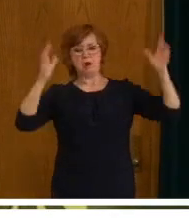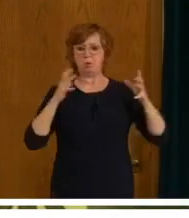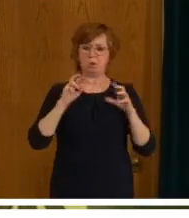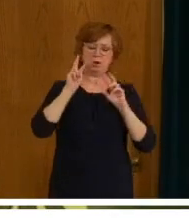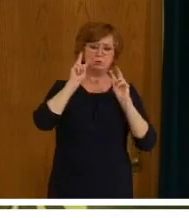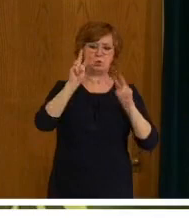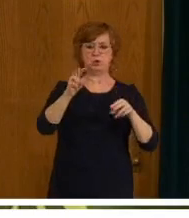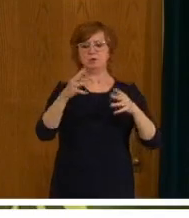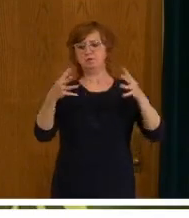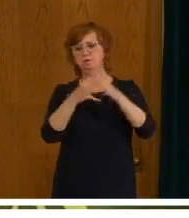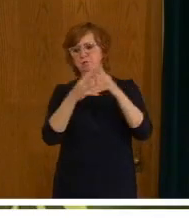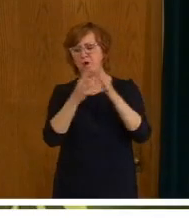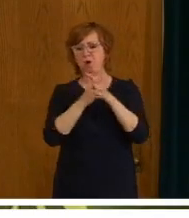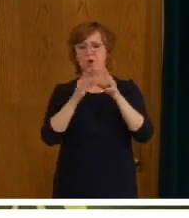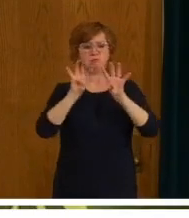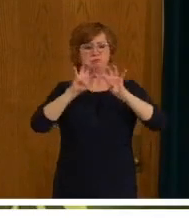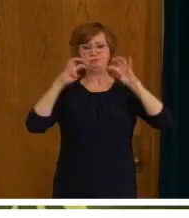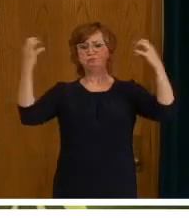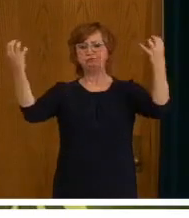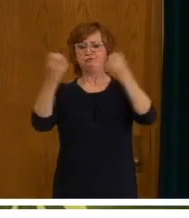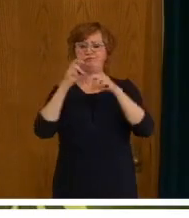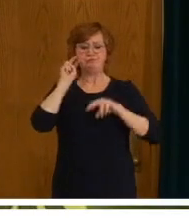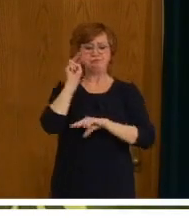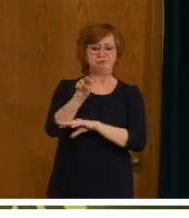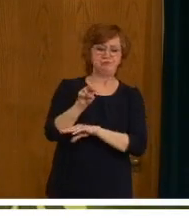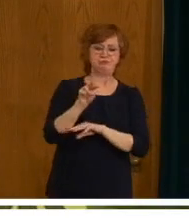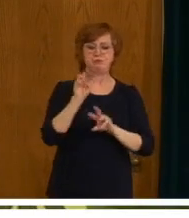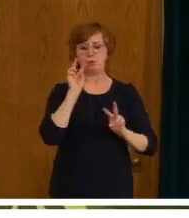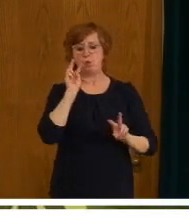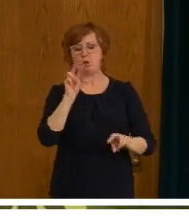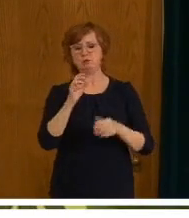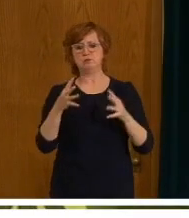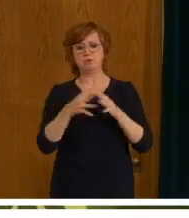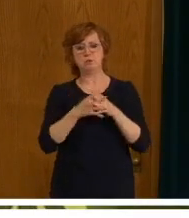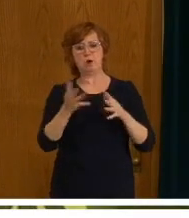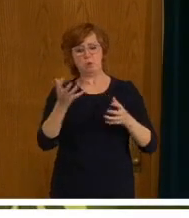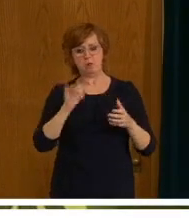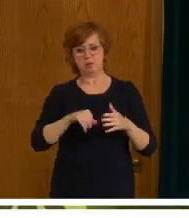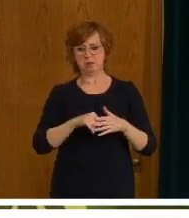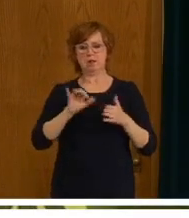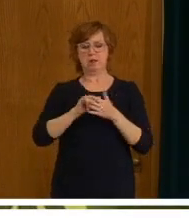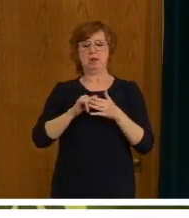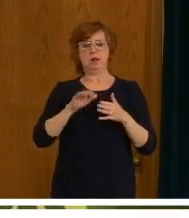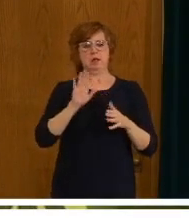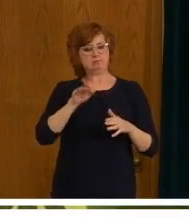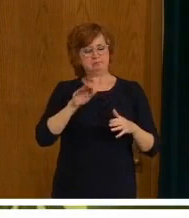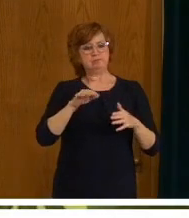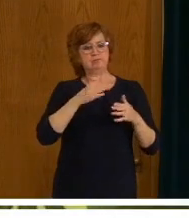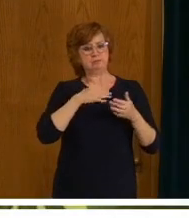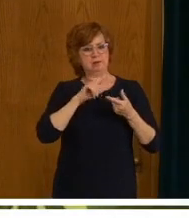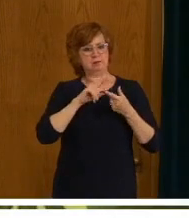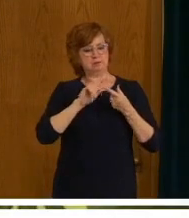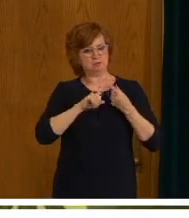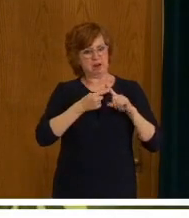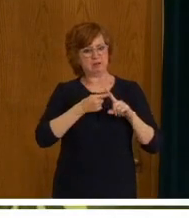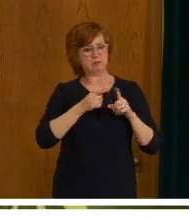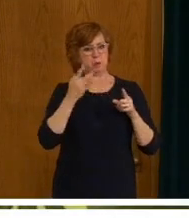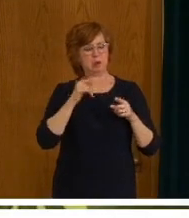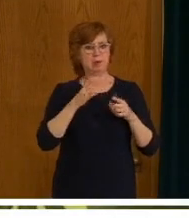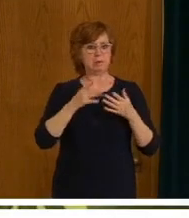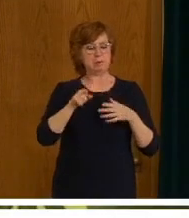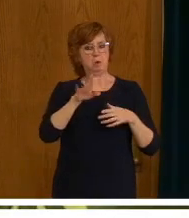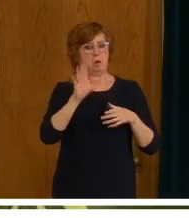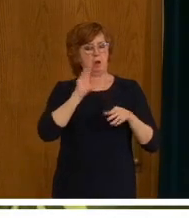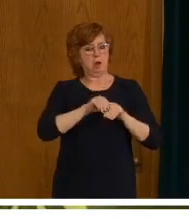things can get back to the way they should be and used to be in Saskatchewan. As Premier, this is a message that I've been sharing for